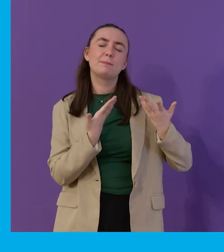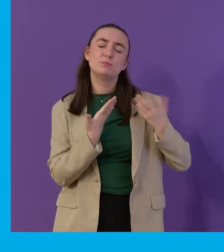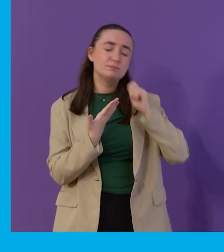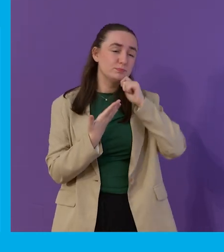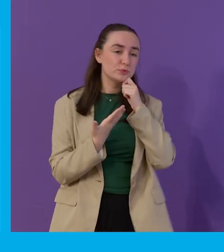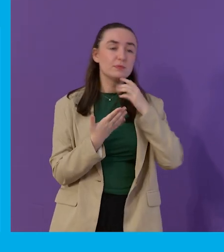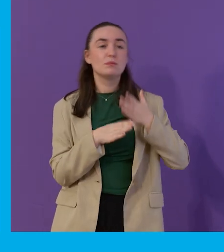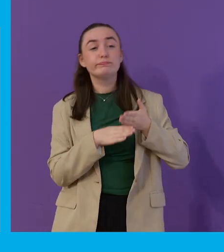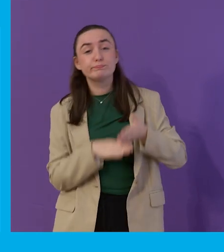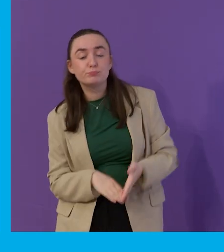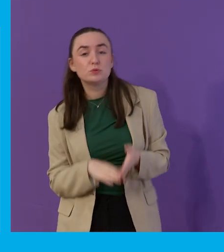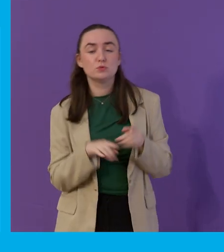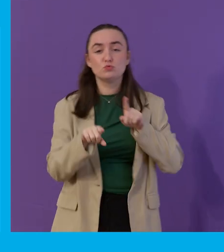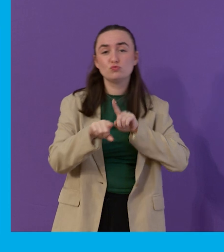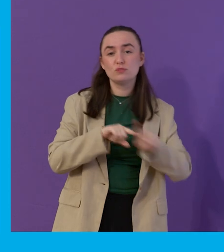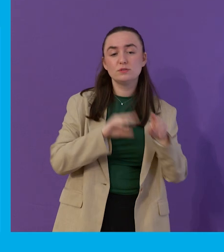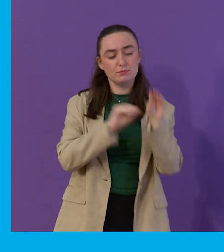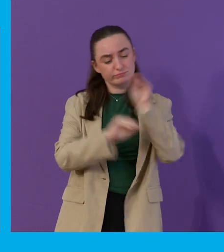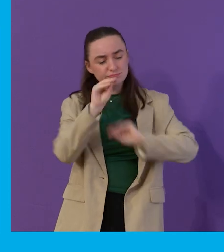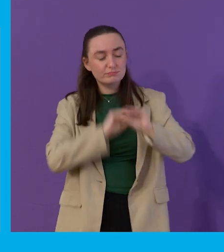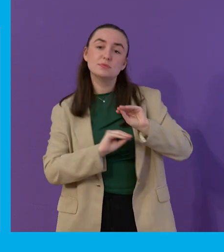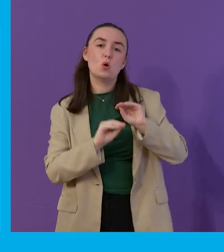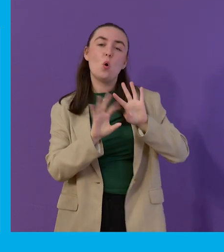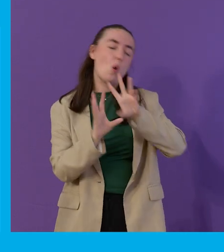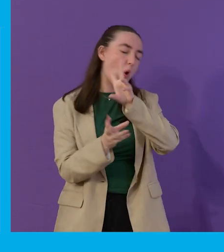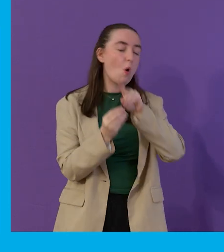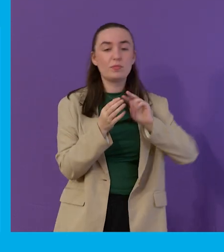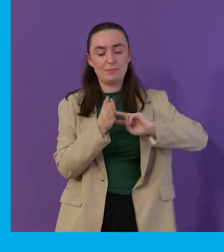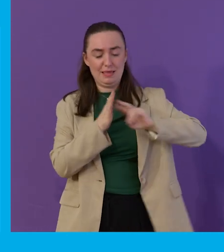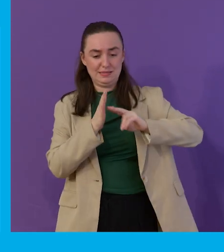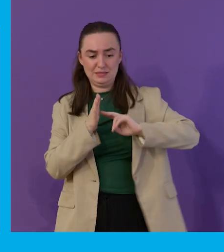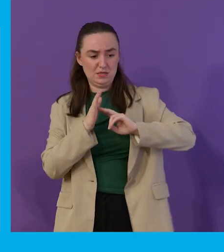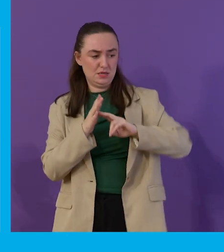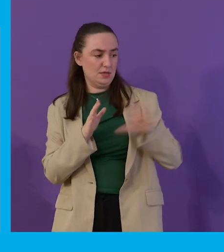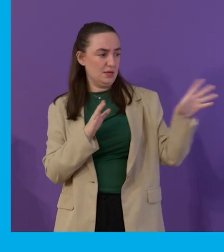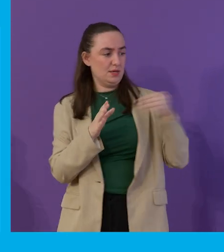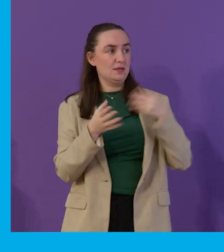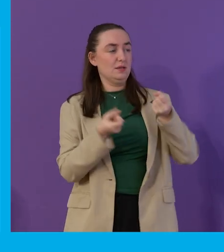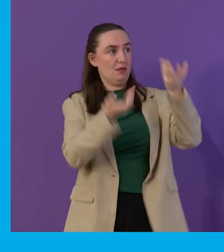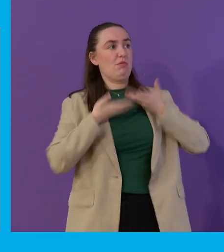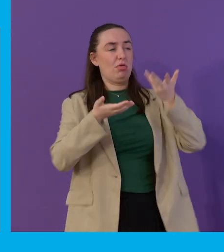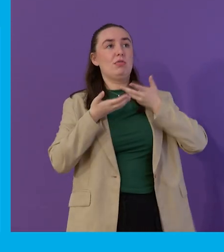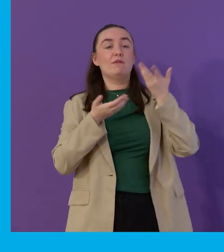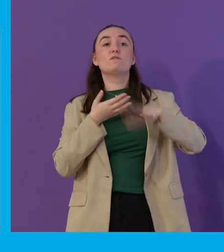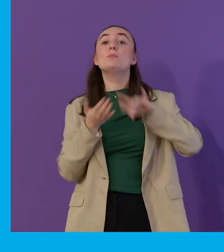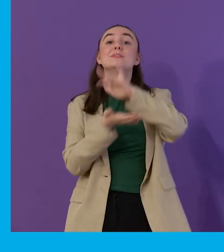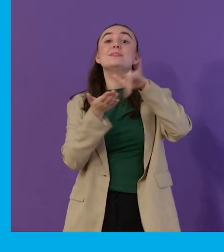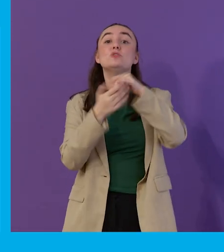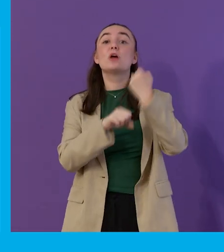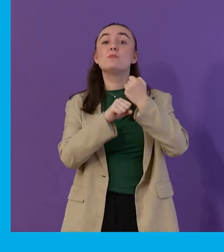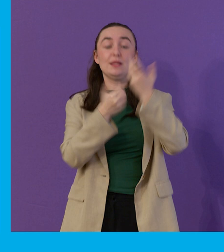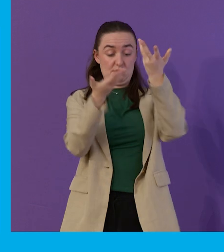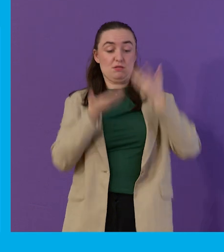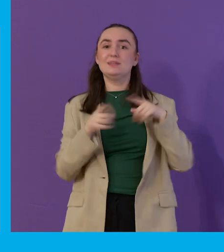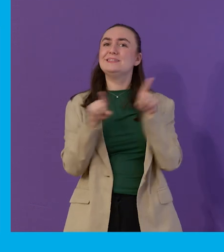time trying to knit together all of these sort of plans that come from central government. And this is not just a Scottish problem. We